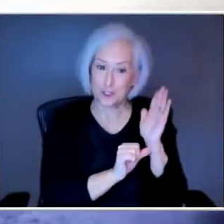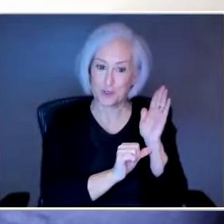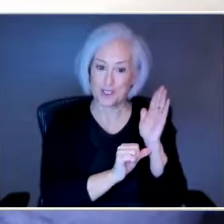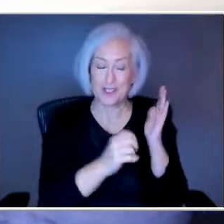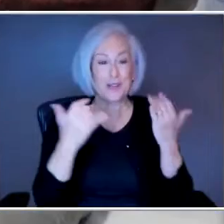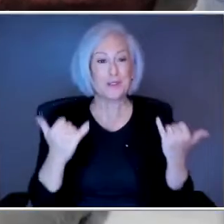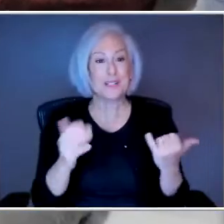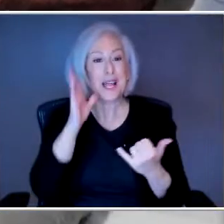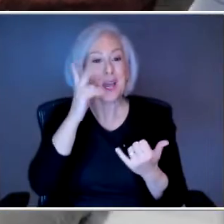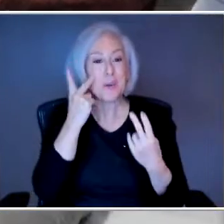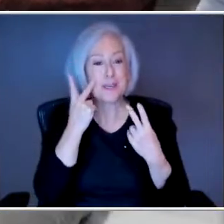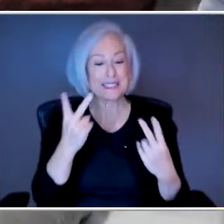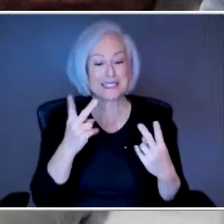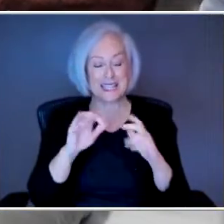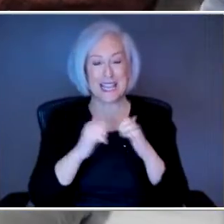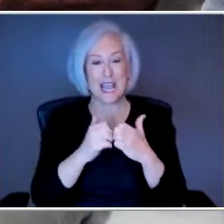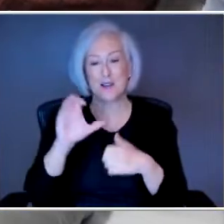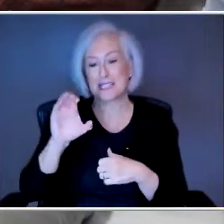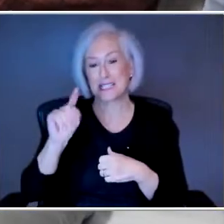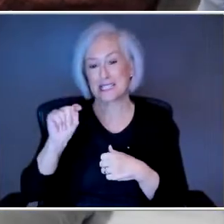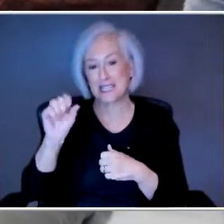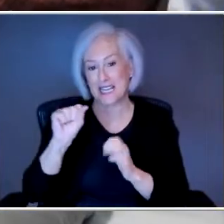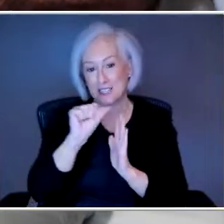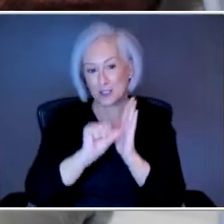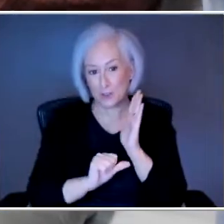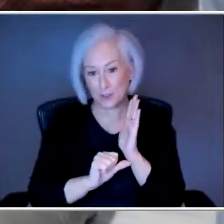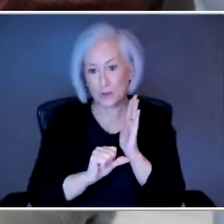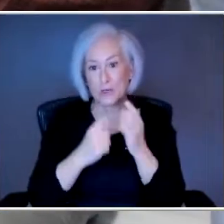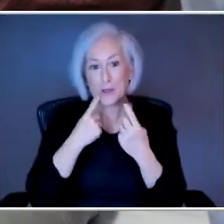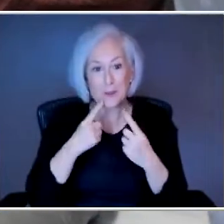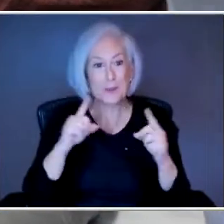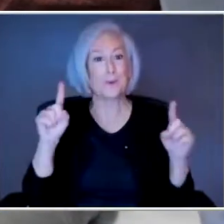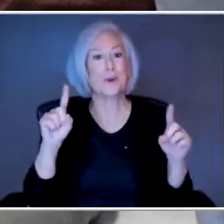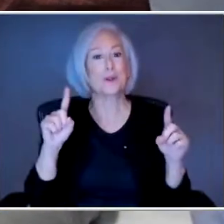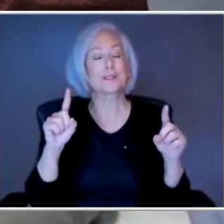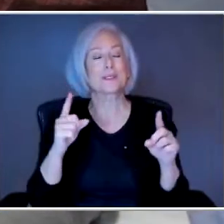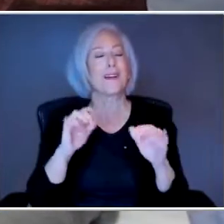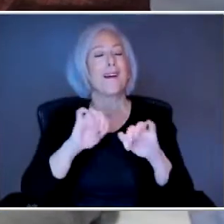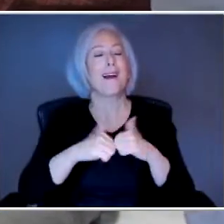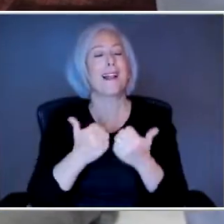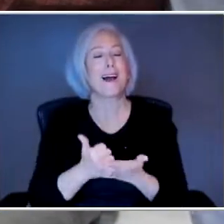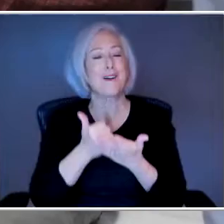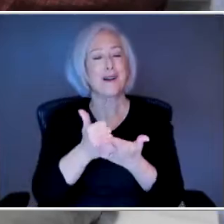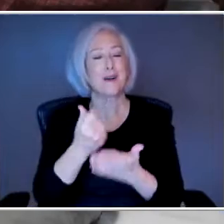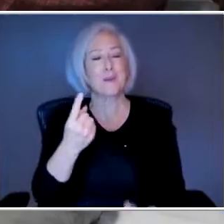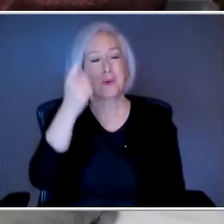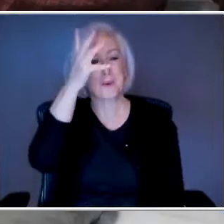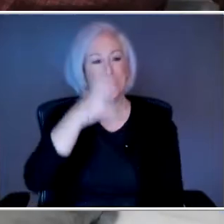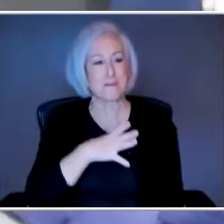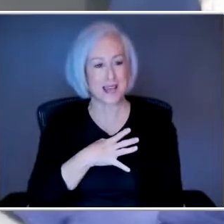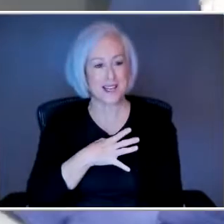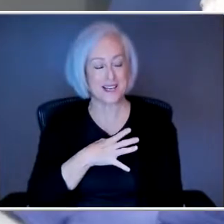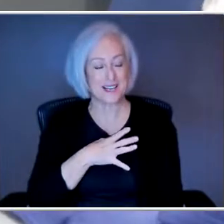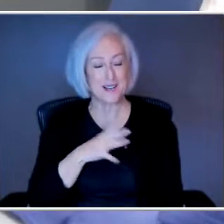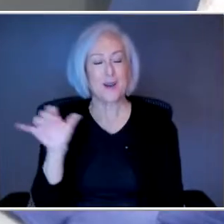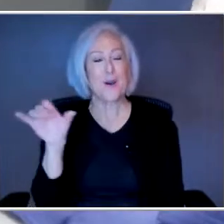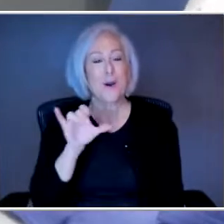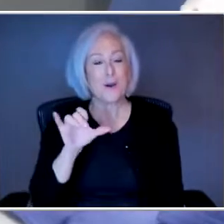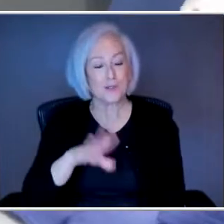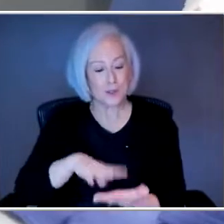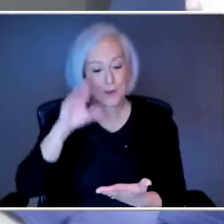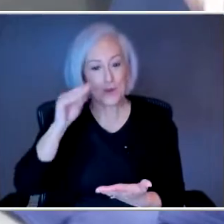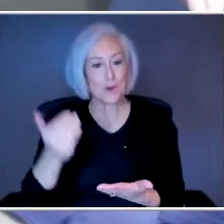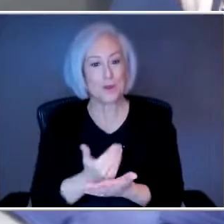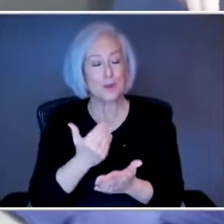surgery works, and we're hearing what a difference it has made for one man. We'll also learn about a newer, less invasive technique that